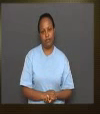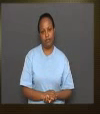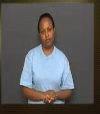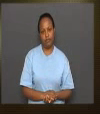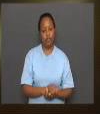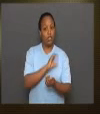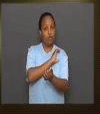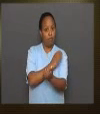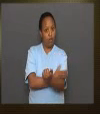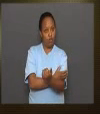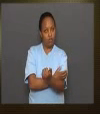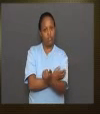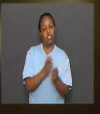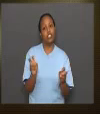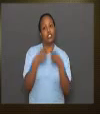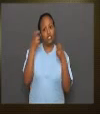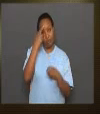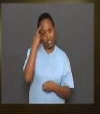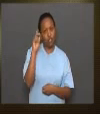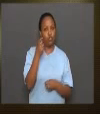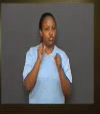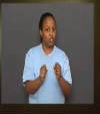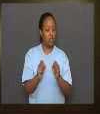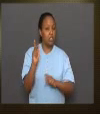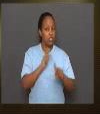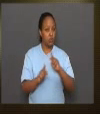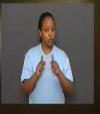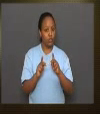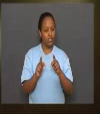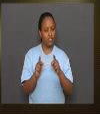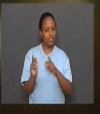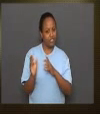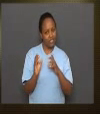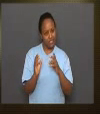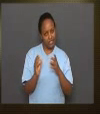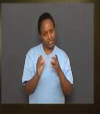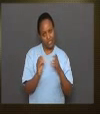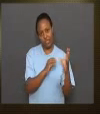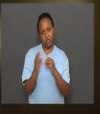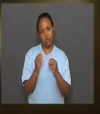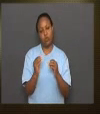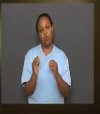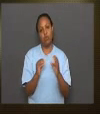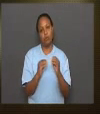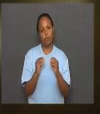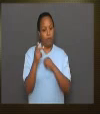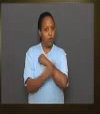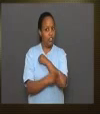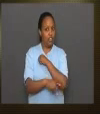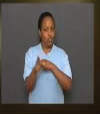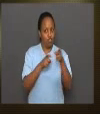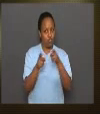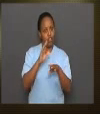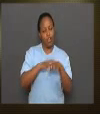Power causes conflict when people dispute over the allocation of political control